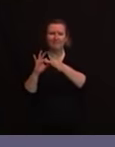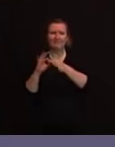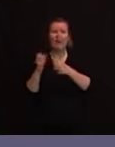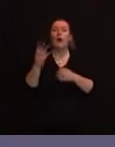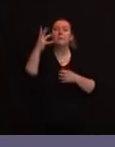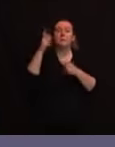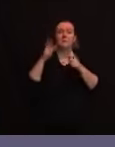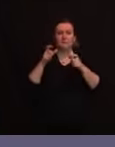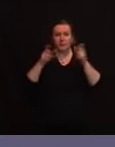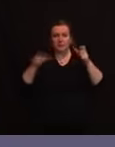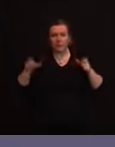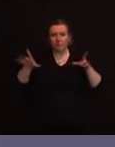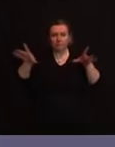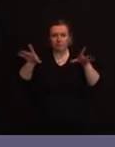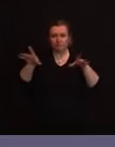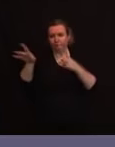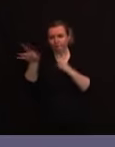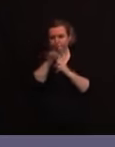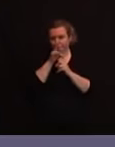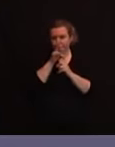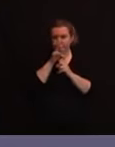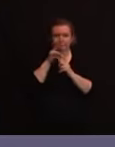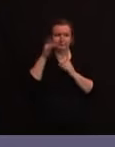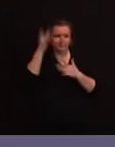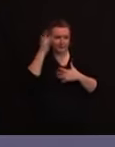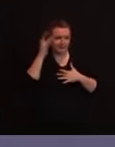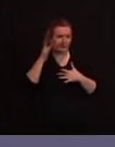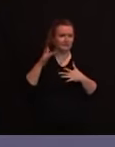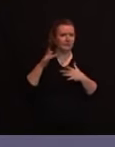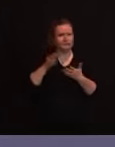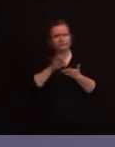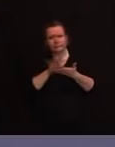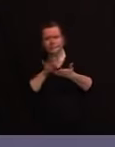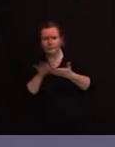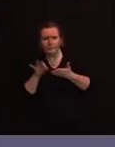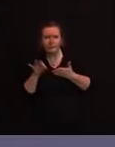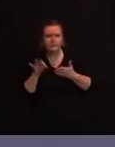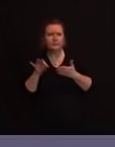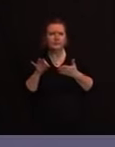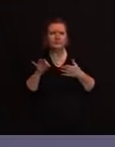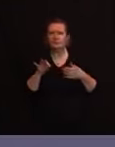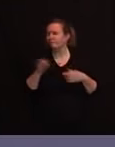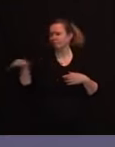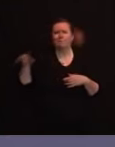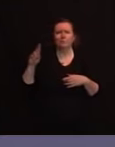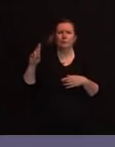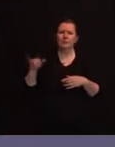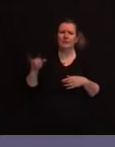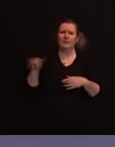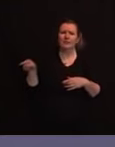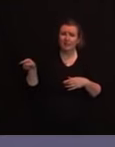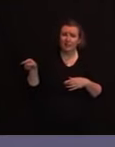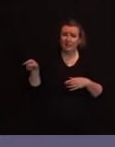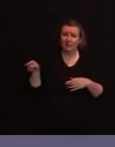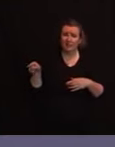rapid that comes down into who's going to, 80, as Judy has reminded us, up to 85% of folks will have